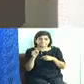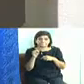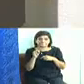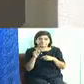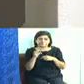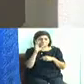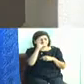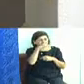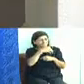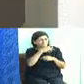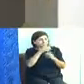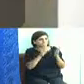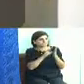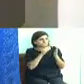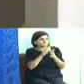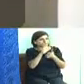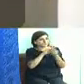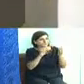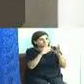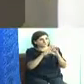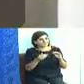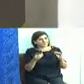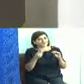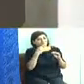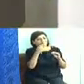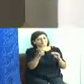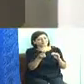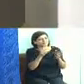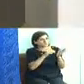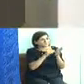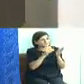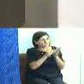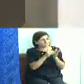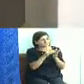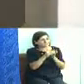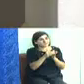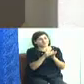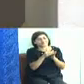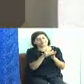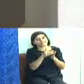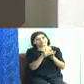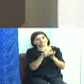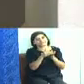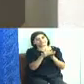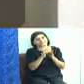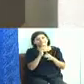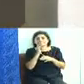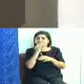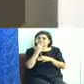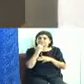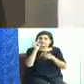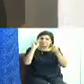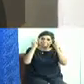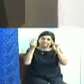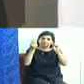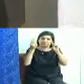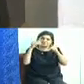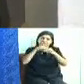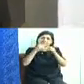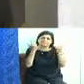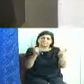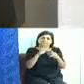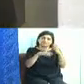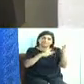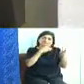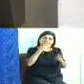form and type of storytelling that is often misunderstood in our modern world because people don't particularly